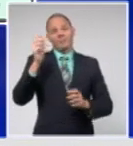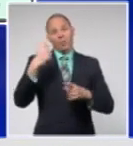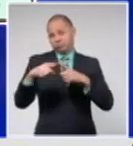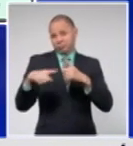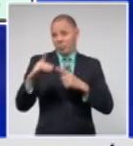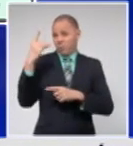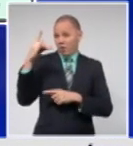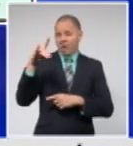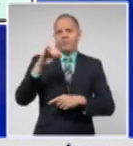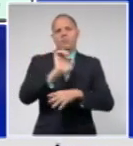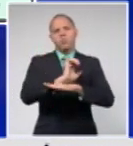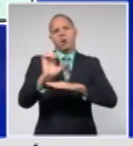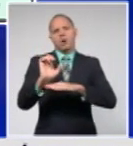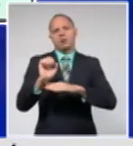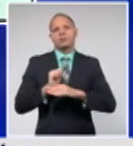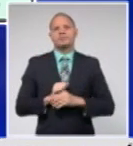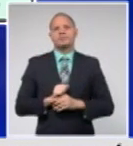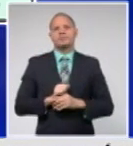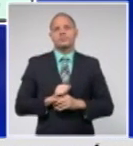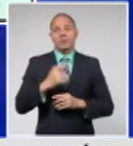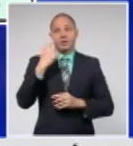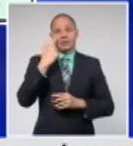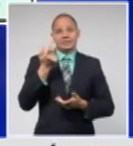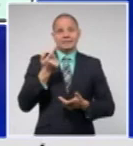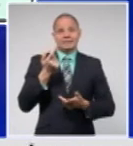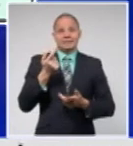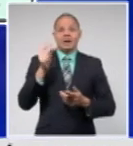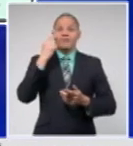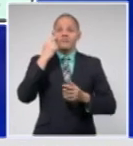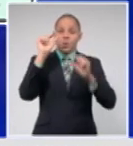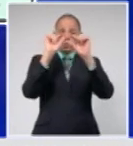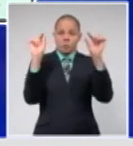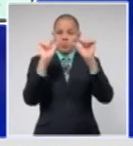the region concerning the amount of confirmed cases.